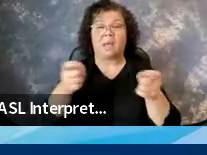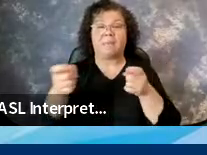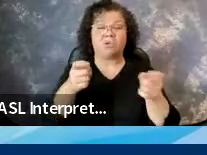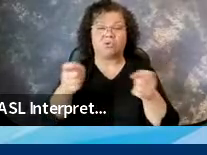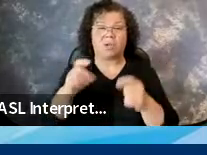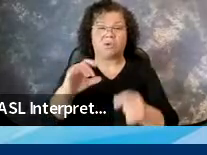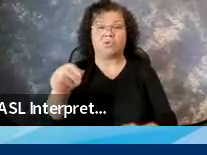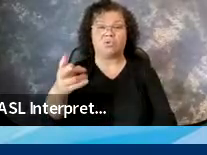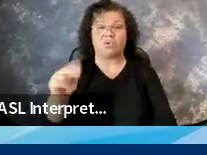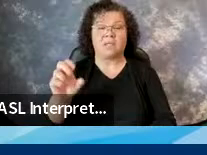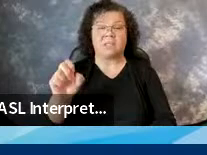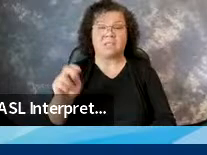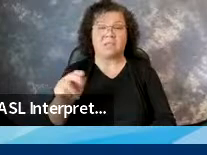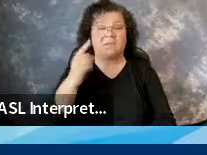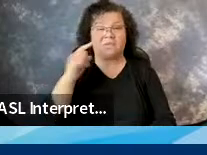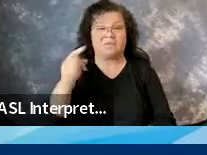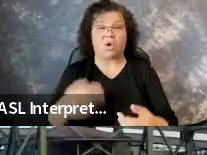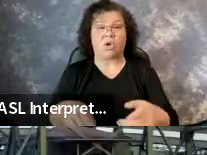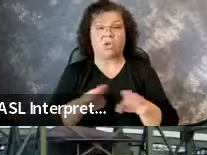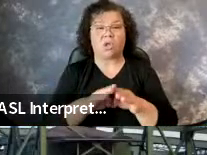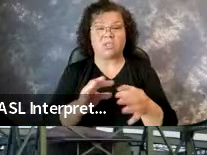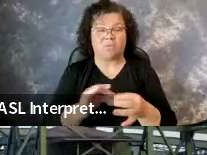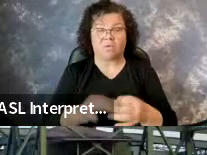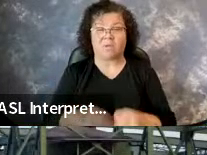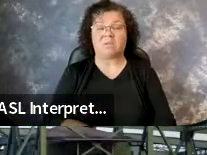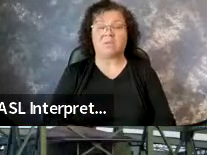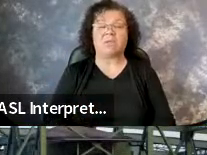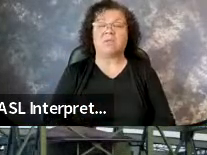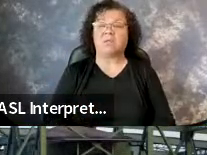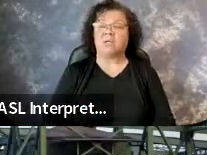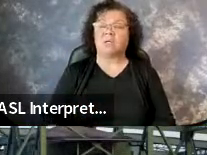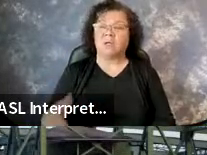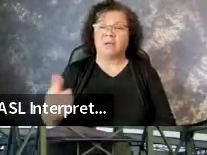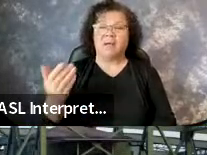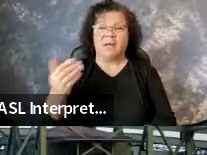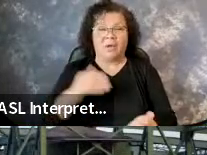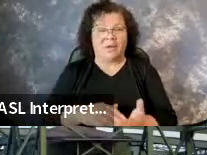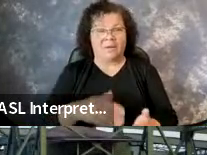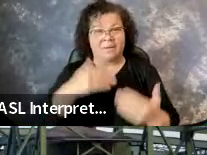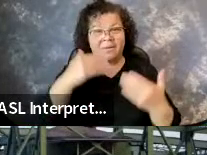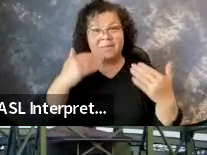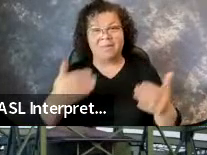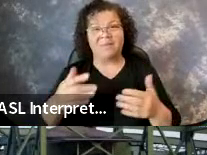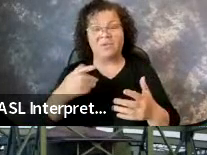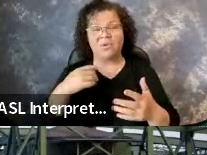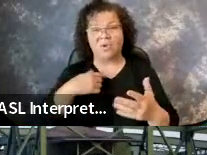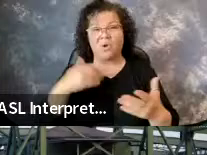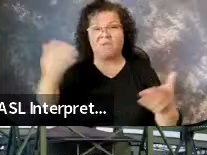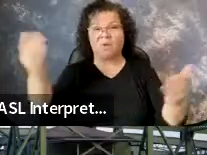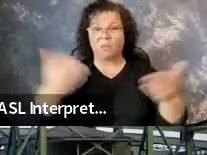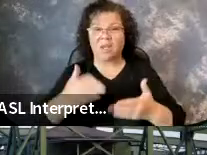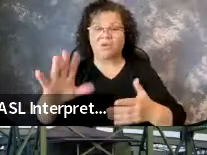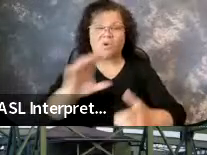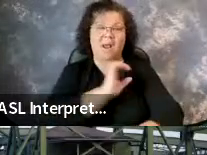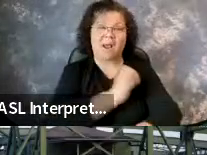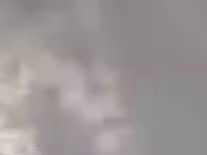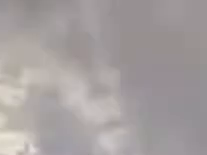remarks. Once again, I want to thank everybody for bringing the energy and the thoughts and ideas to the